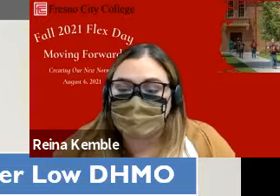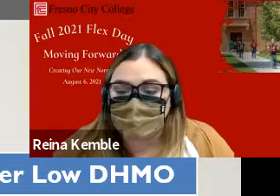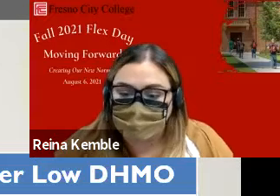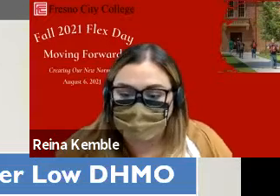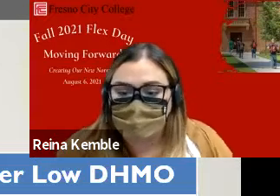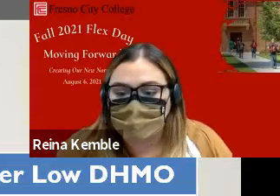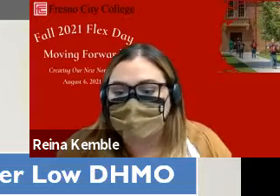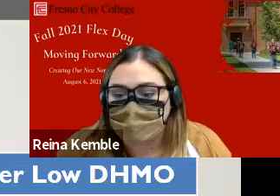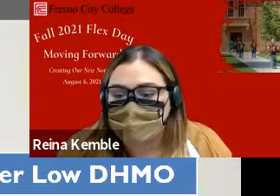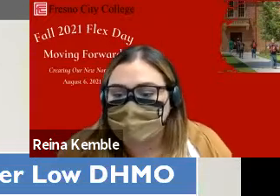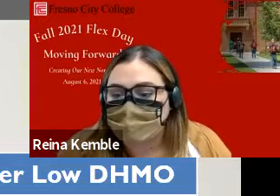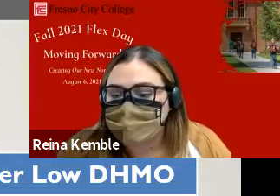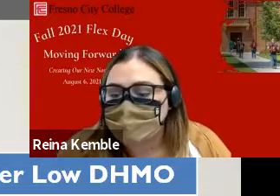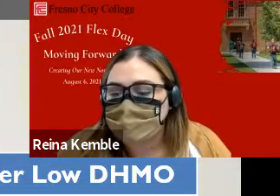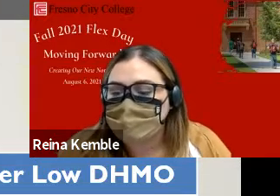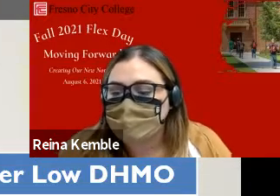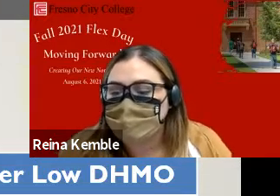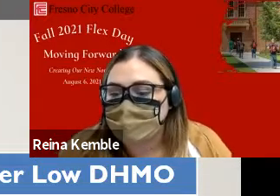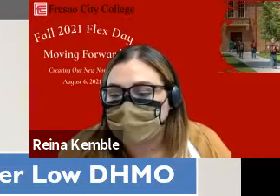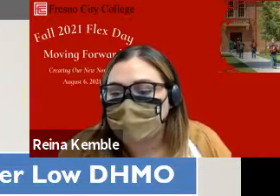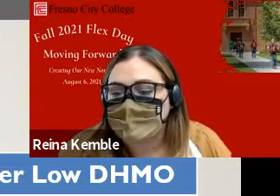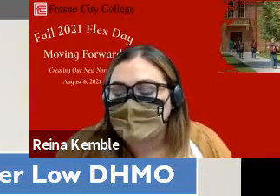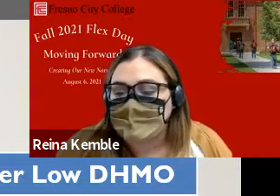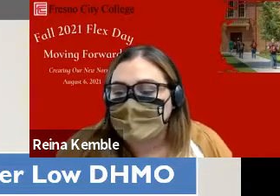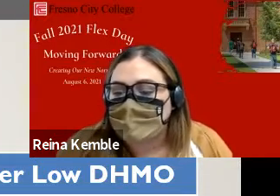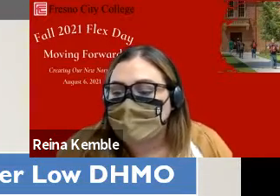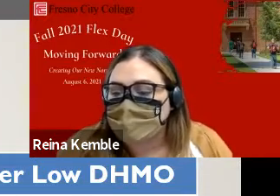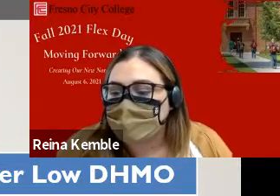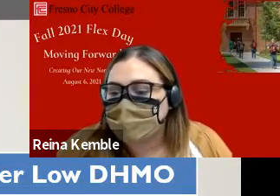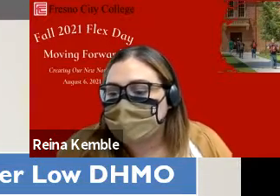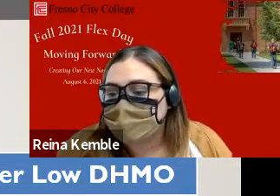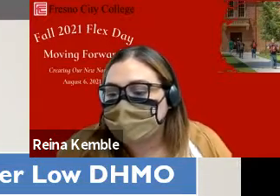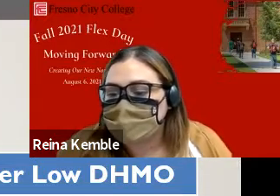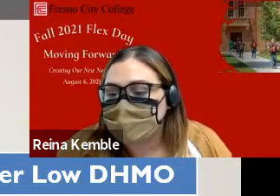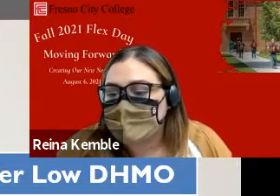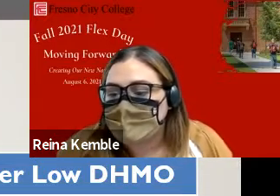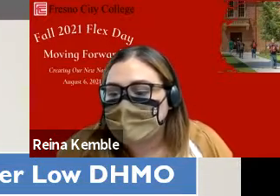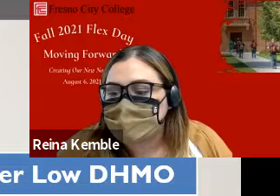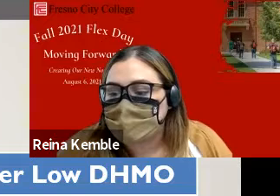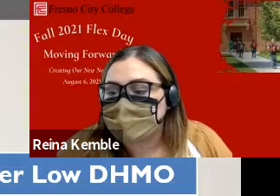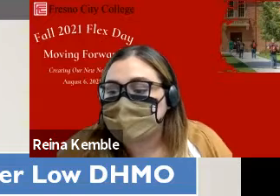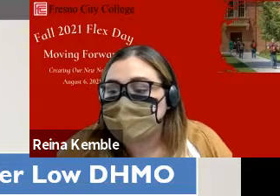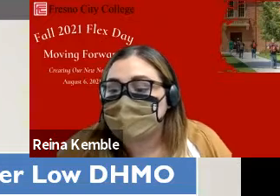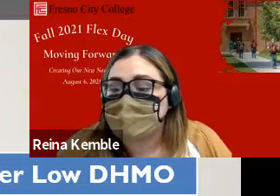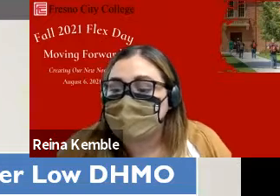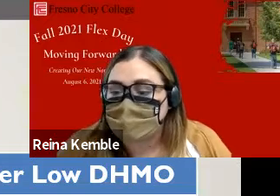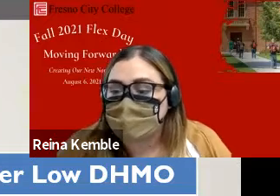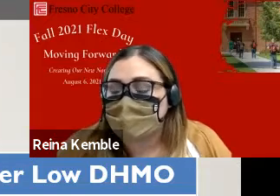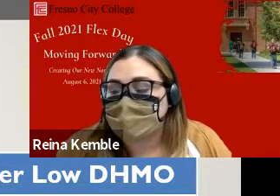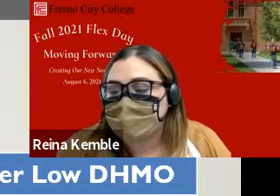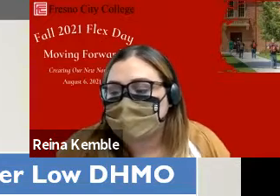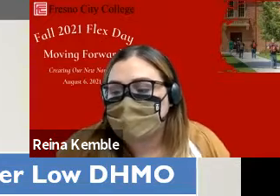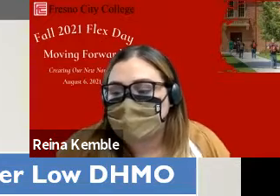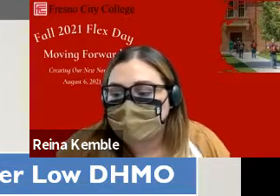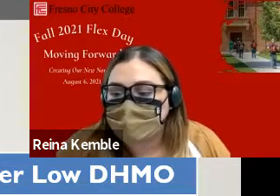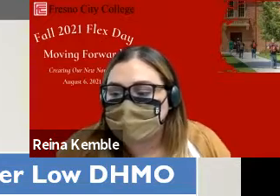pays towards their plan. So once the deductible is paid, modern care members are responsible for 10% of